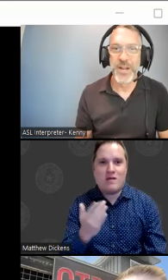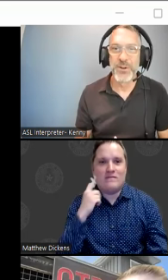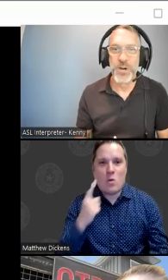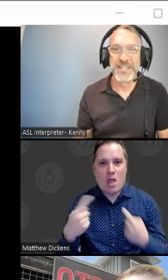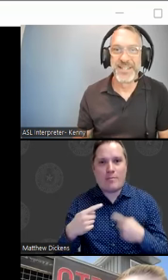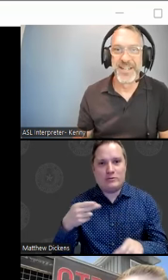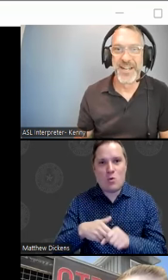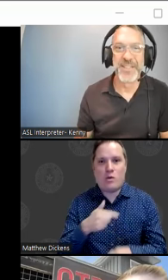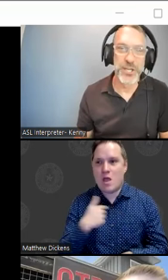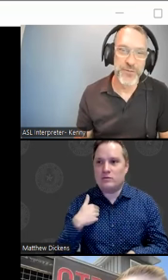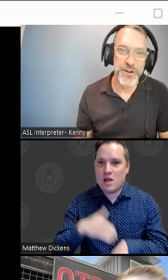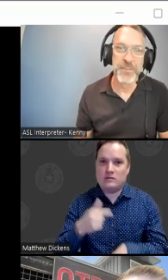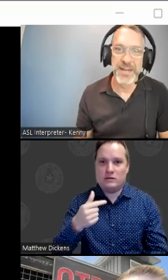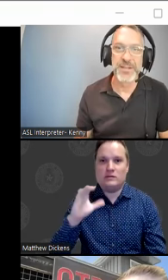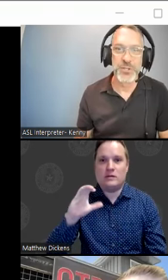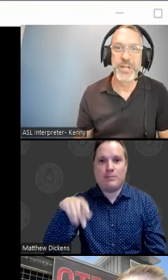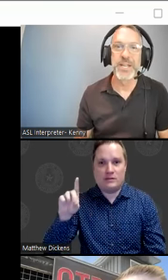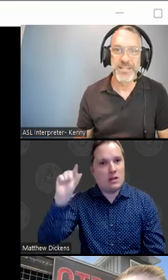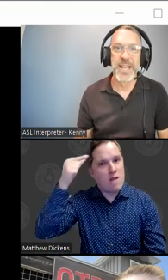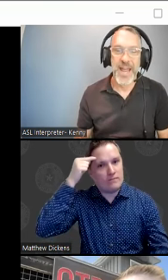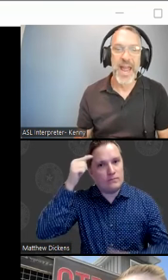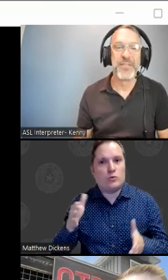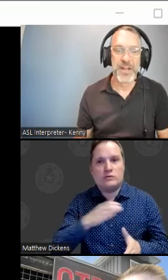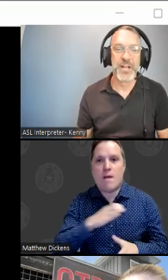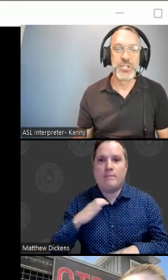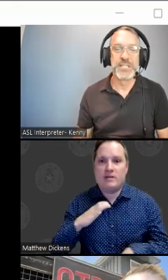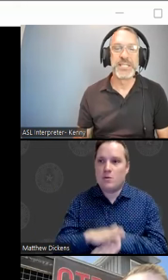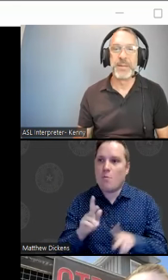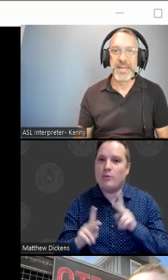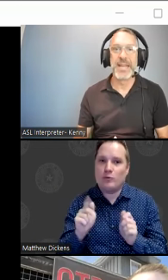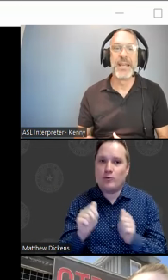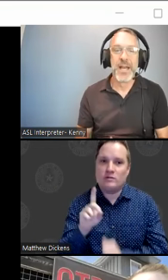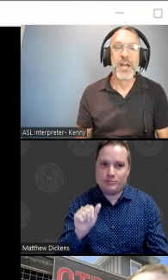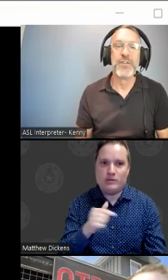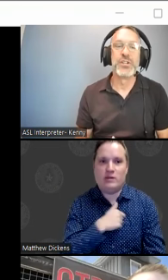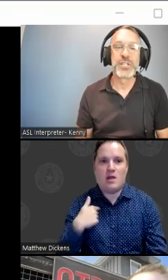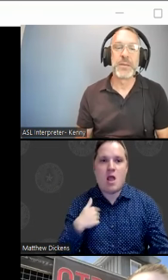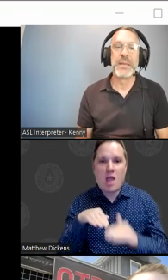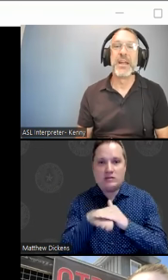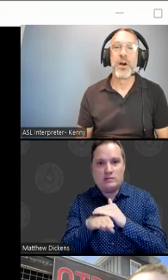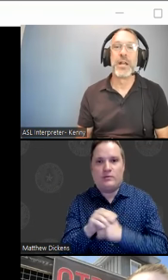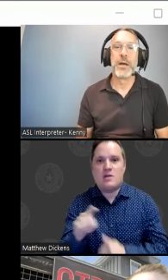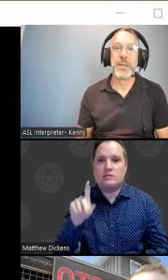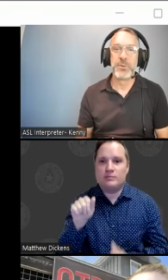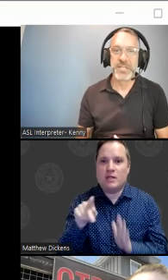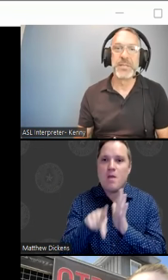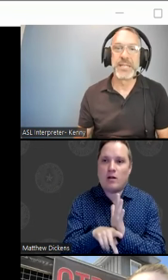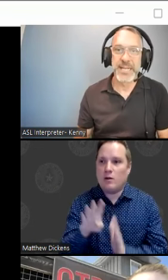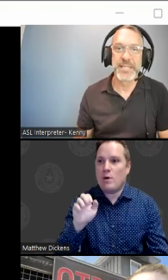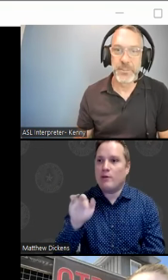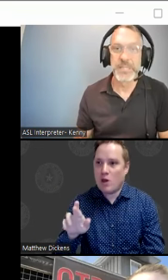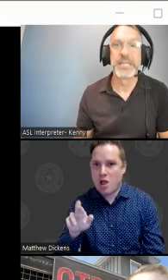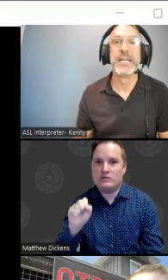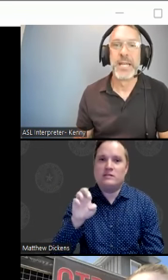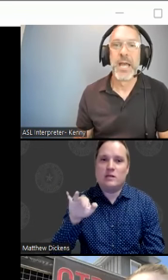Hello, good morning, everyone. Thank you for coming and joining us at the GCPD, Governor's Committee on People with Disability